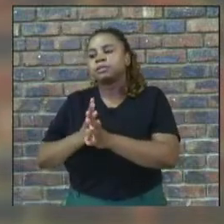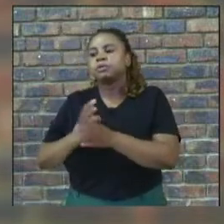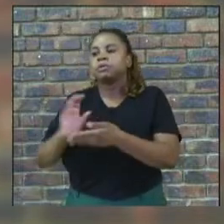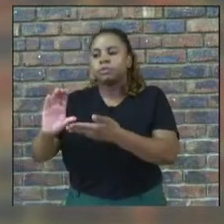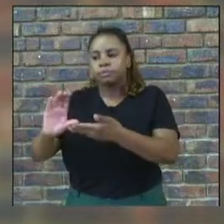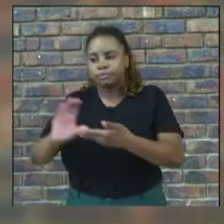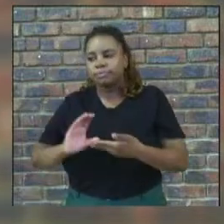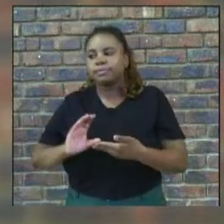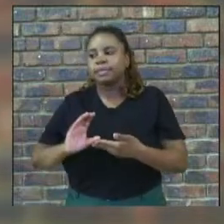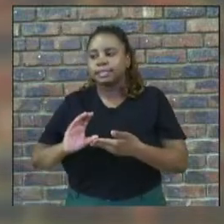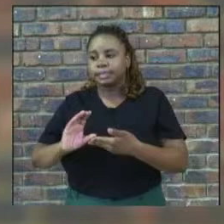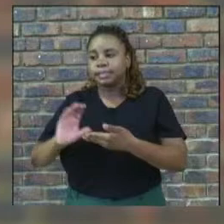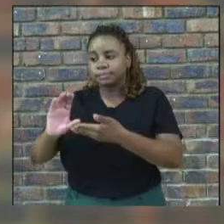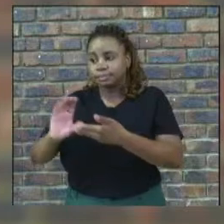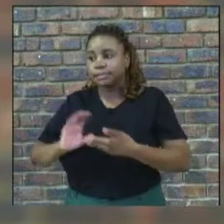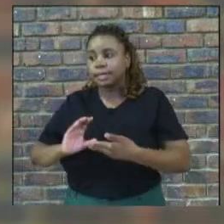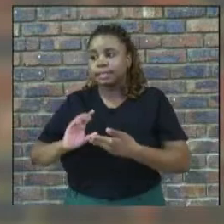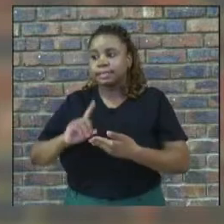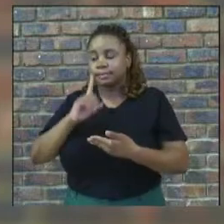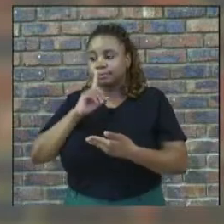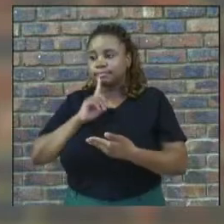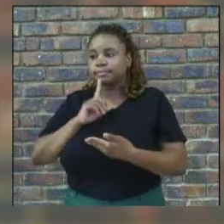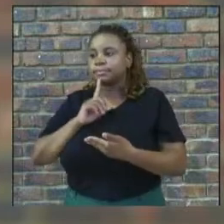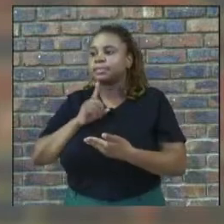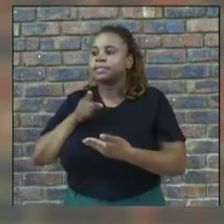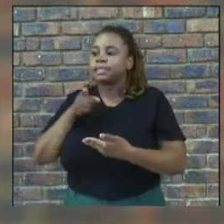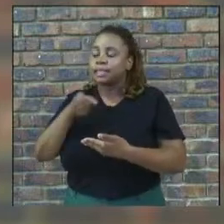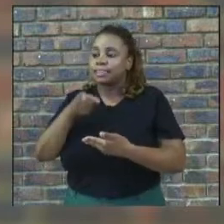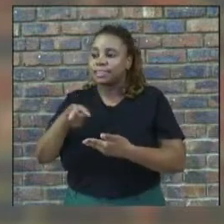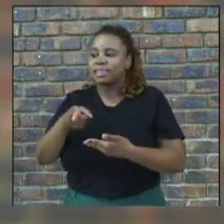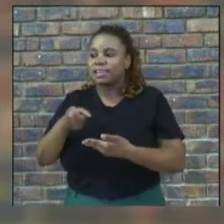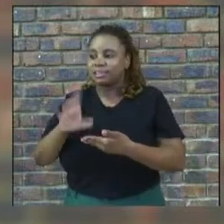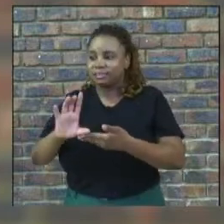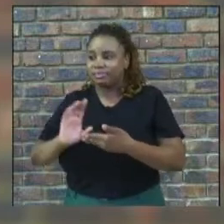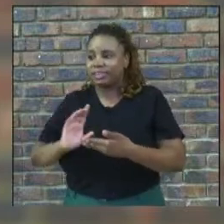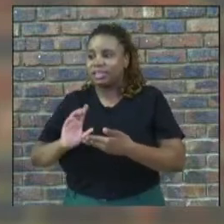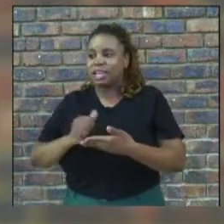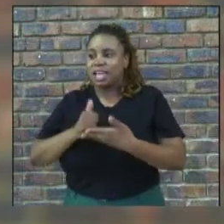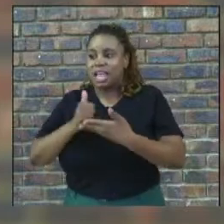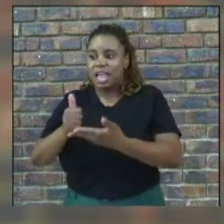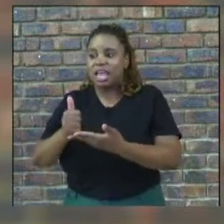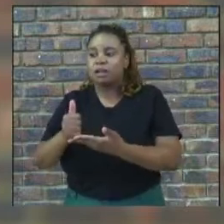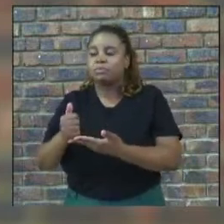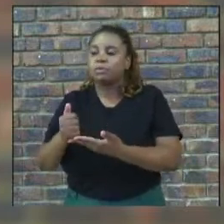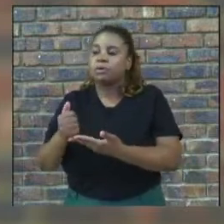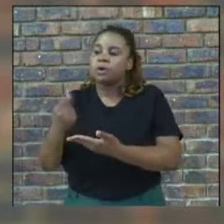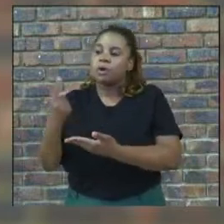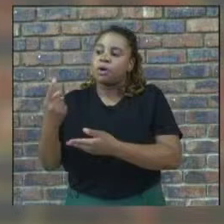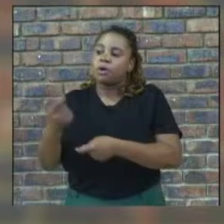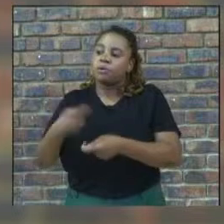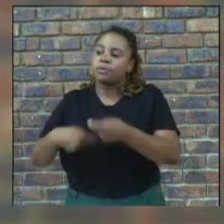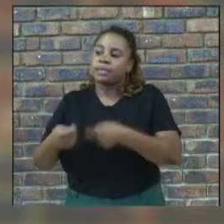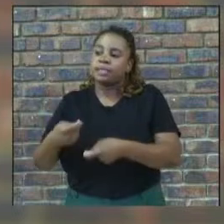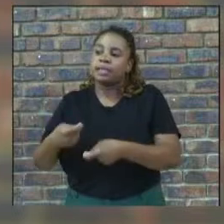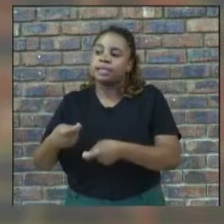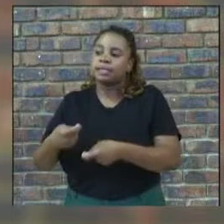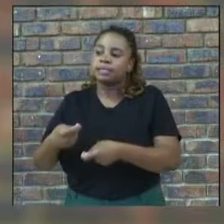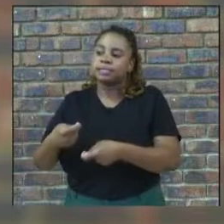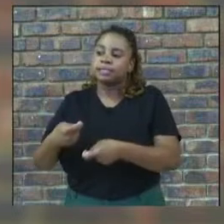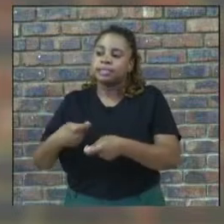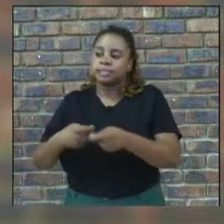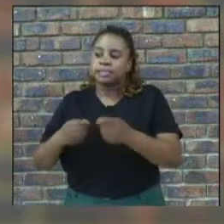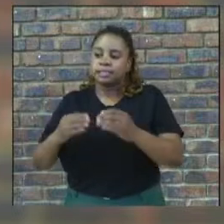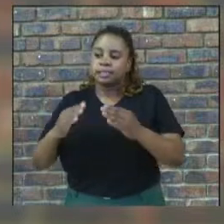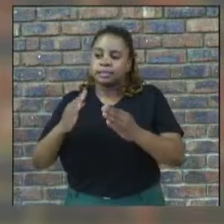specifically, exclusively for township-based people who are in retail. So if you go to, for